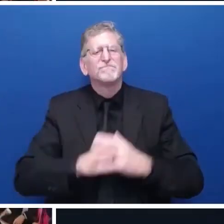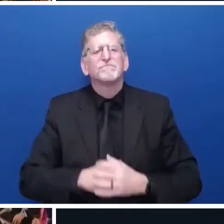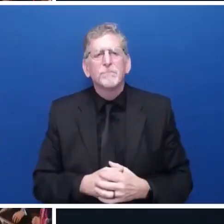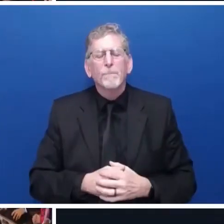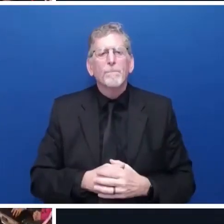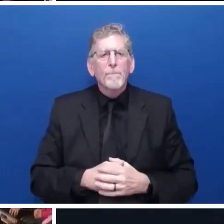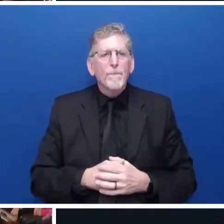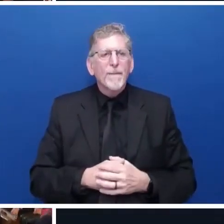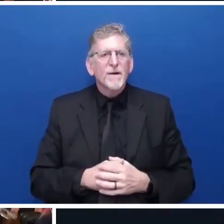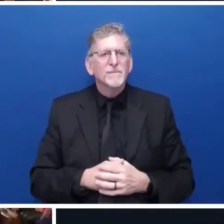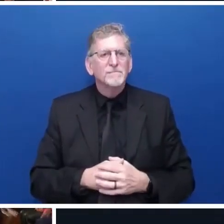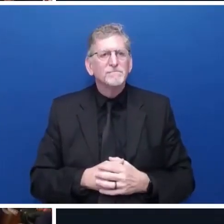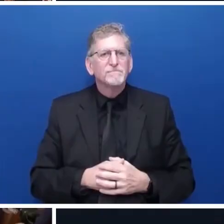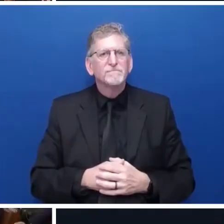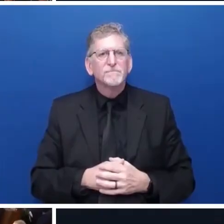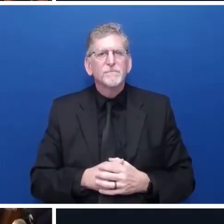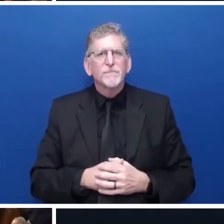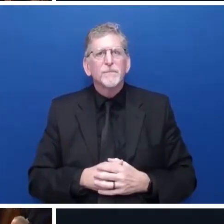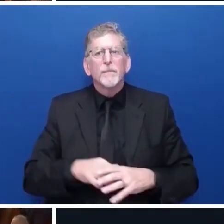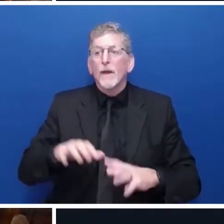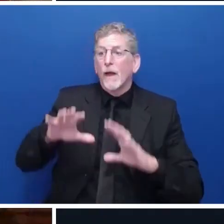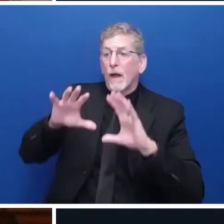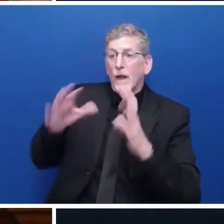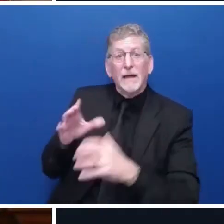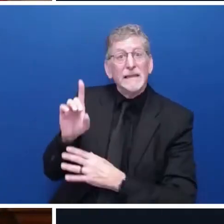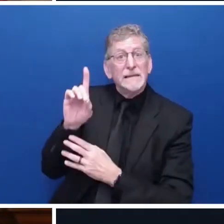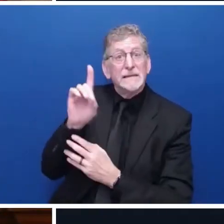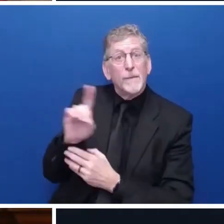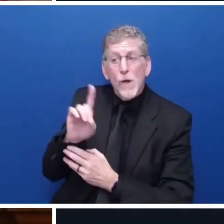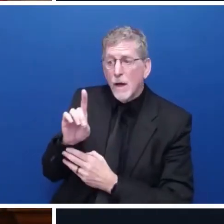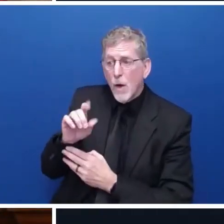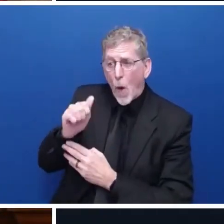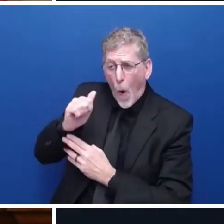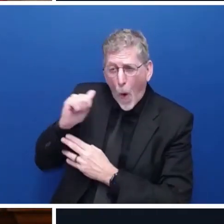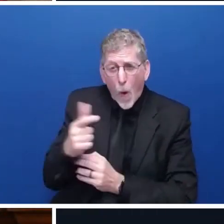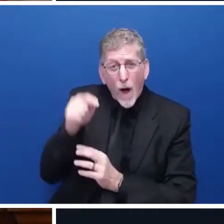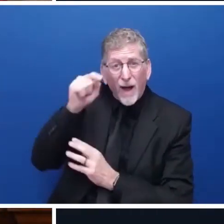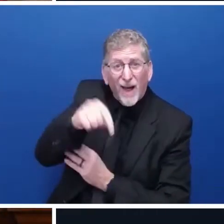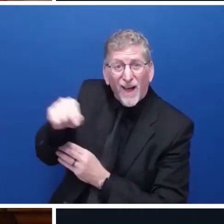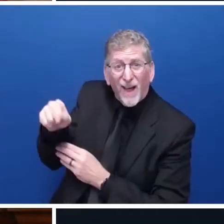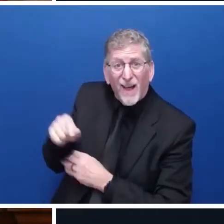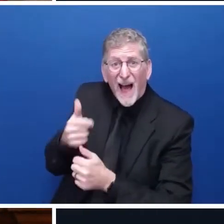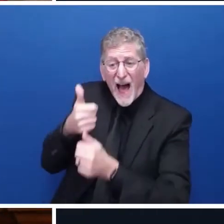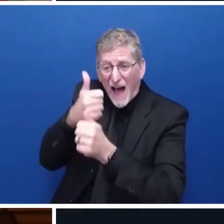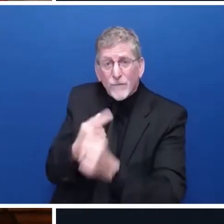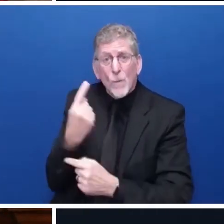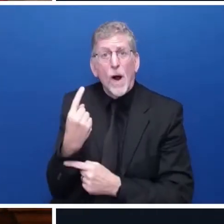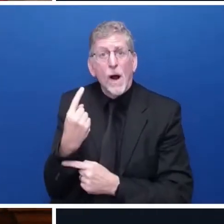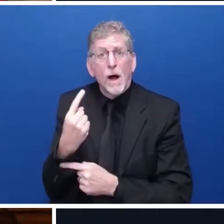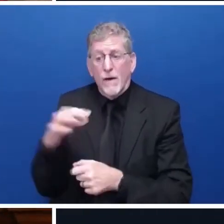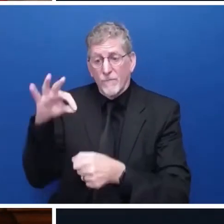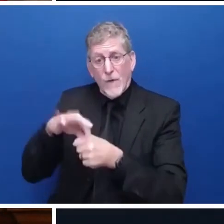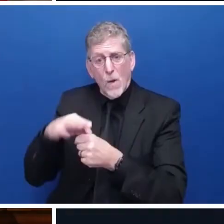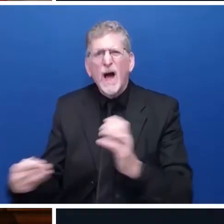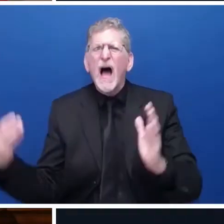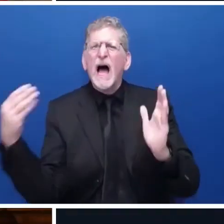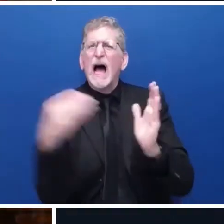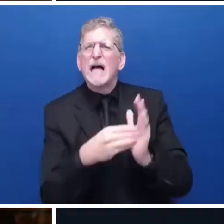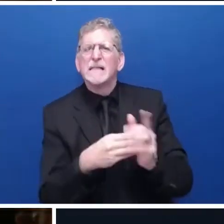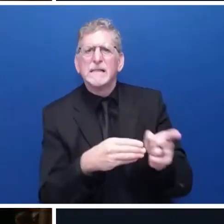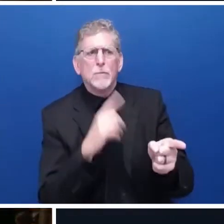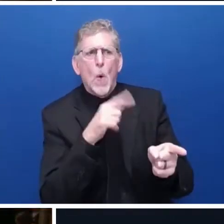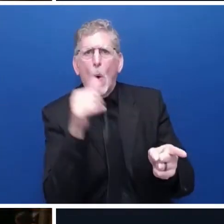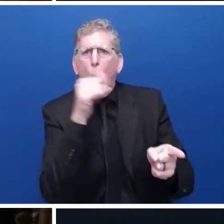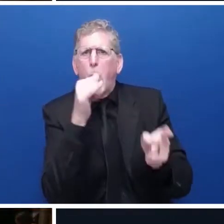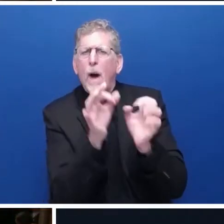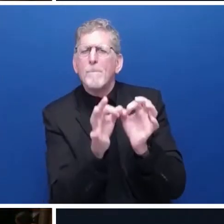All Democrats, every single one of them, voted against these really important and very necessary massive